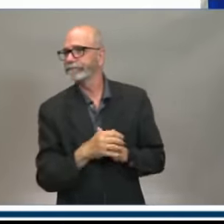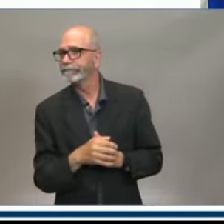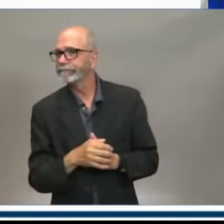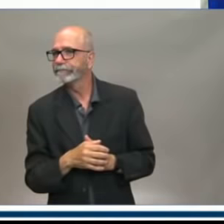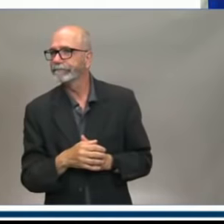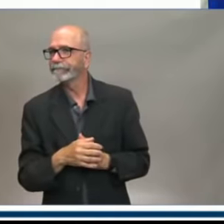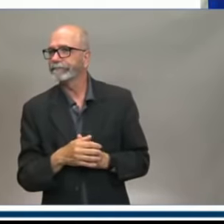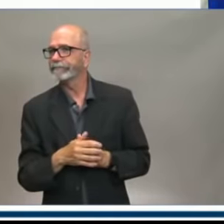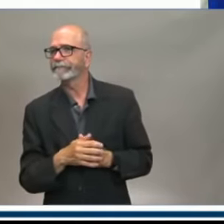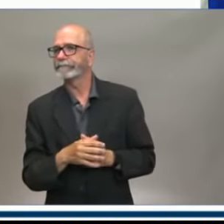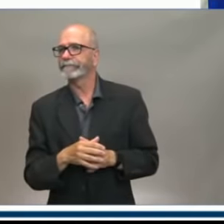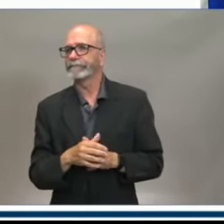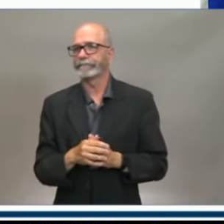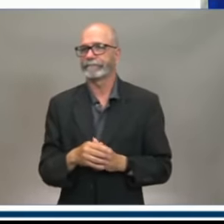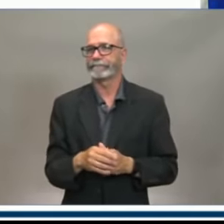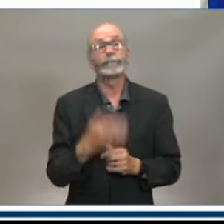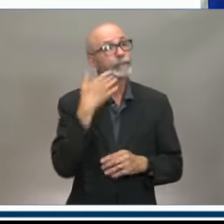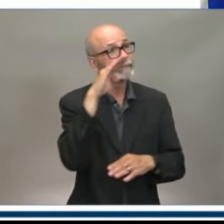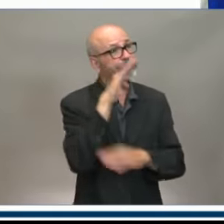Hi, good afternoon.